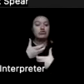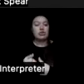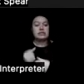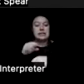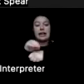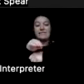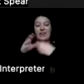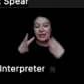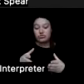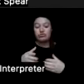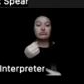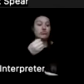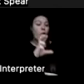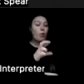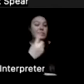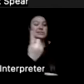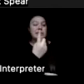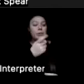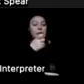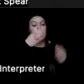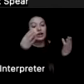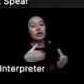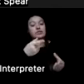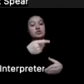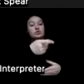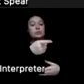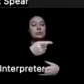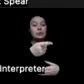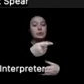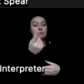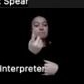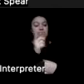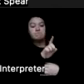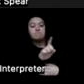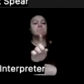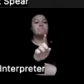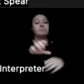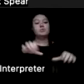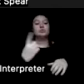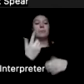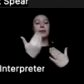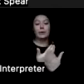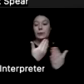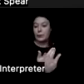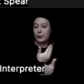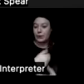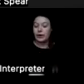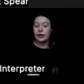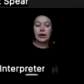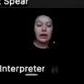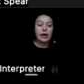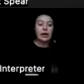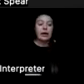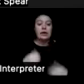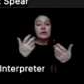or to support to step out of your comfort zone. And when we think about kind of conveying what is the